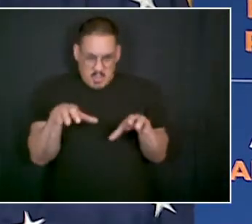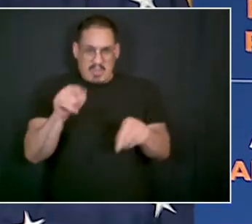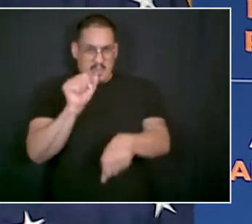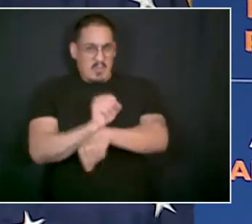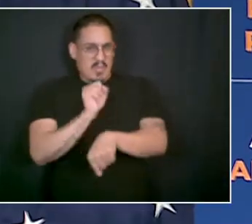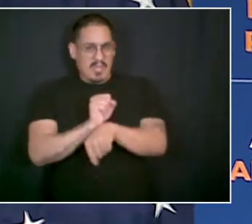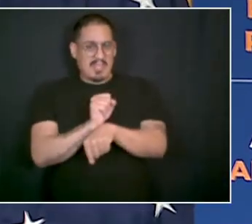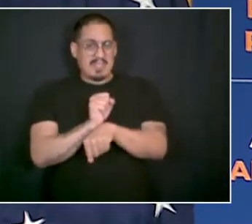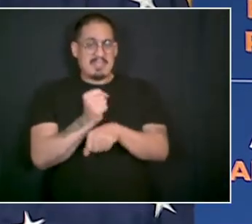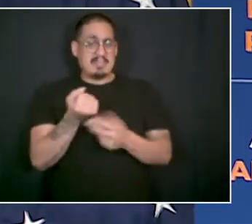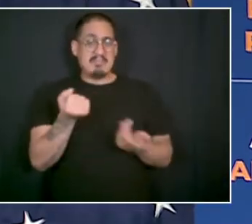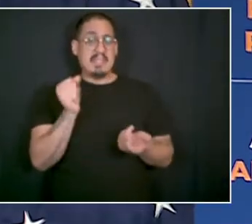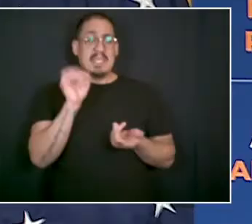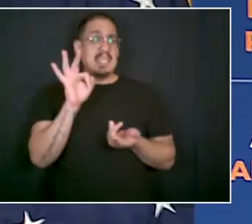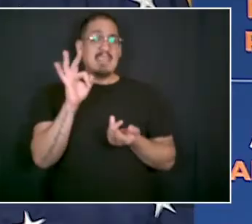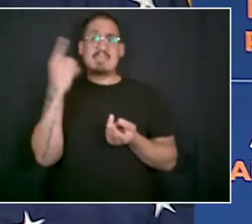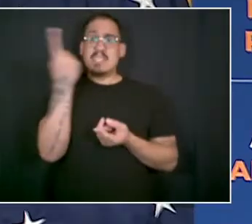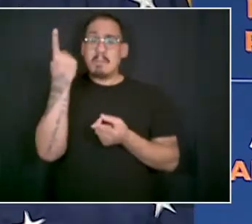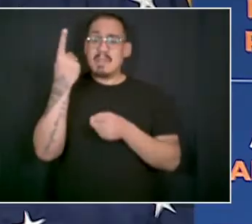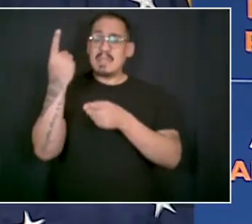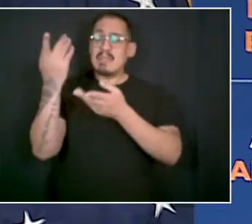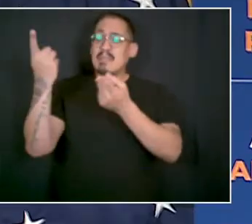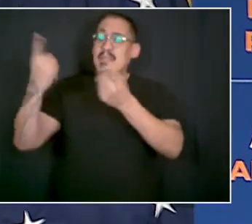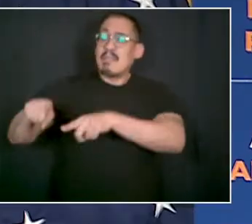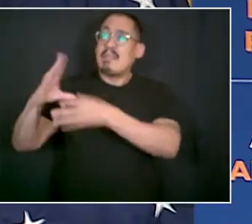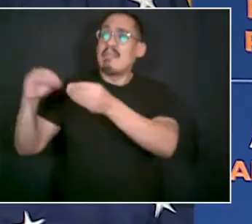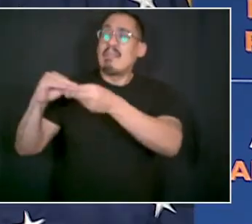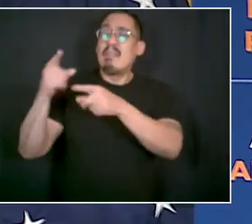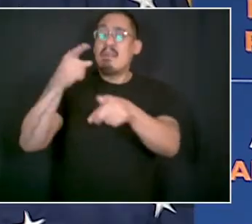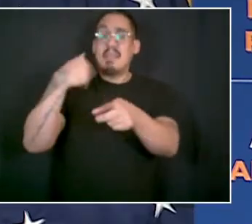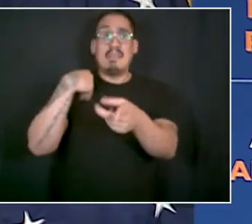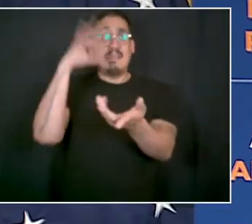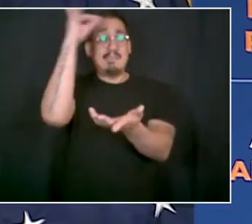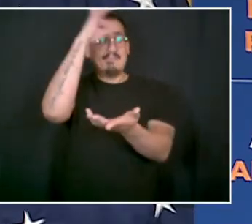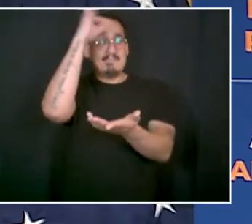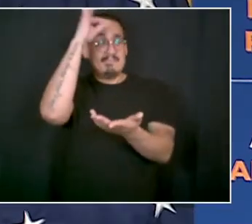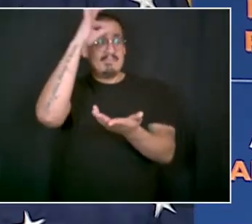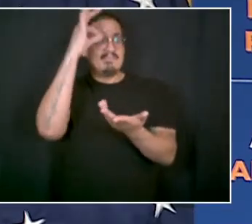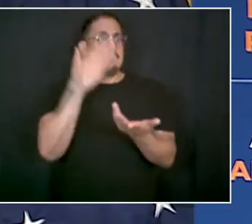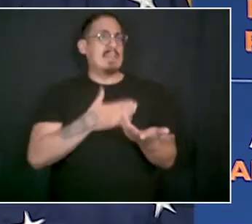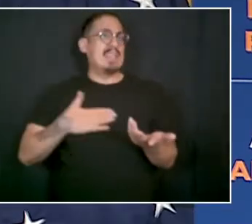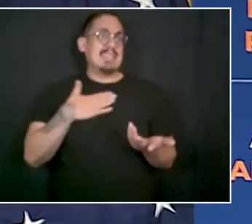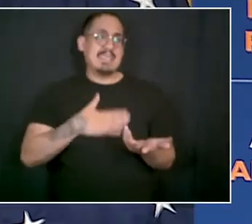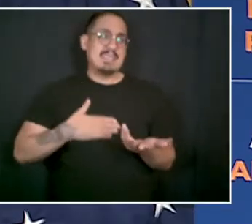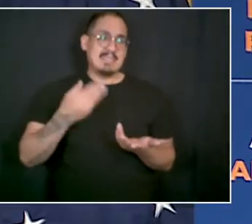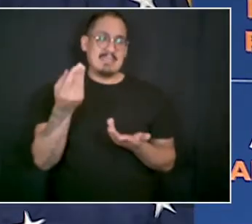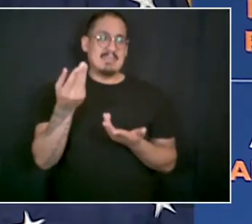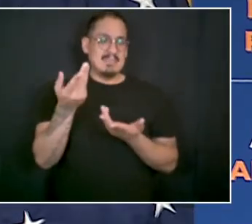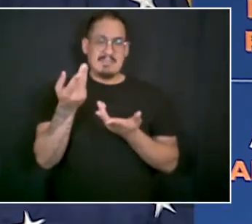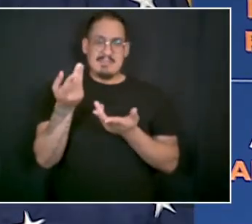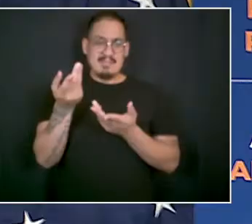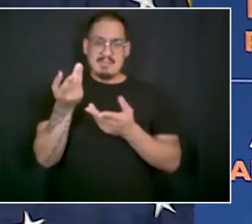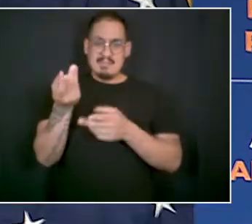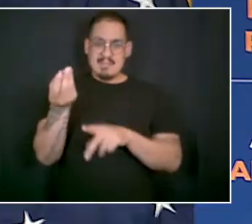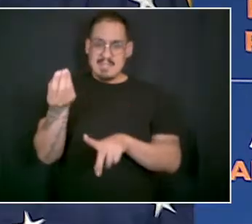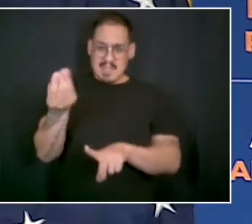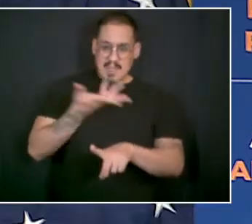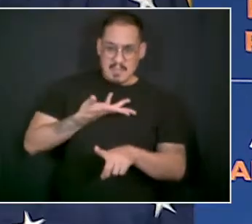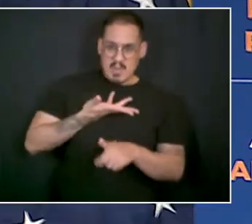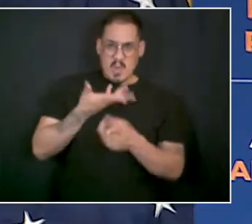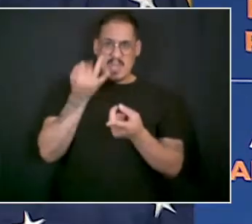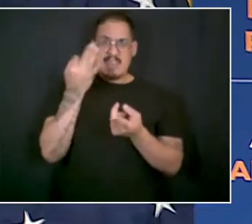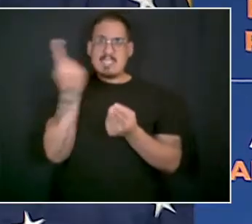that, I'm not aware of it. And if somebody is preventing it from coming out, please share with me. because that should not be happening. I was very